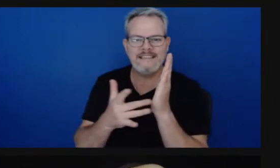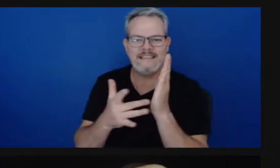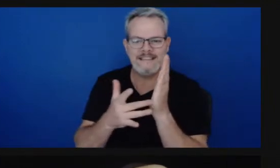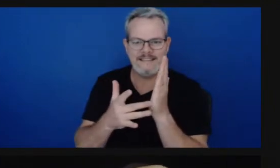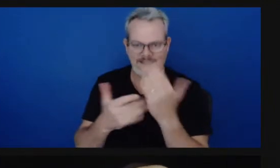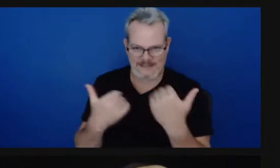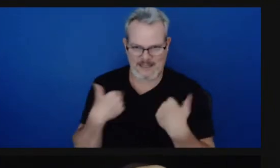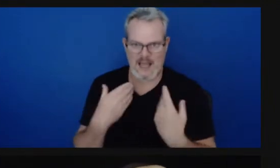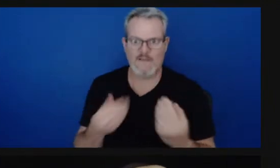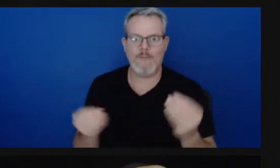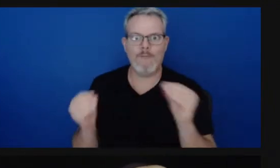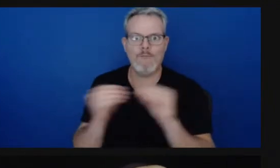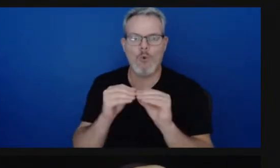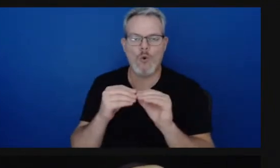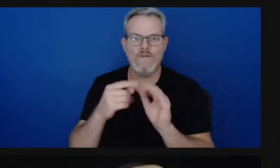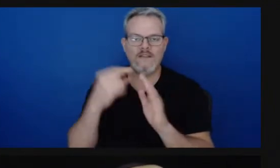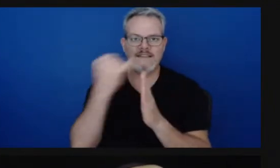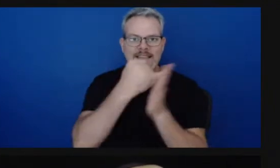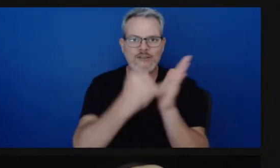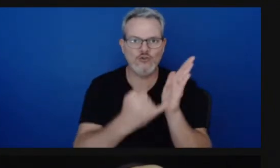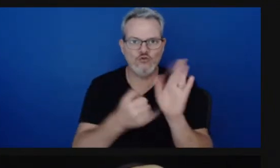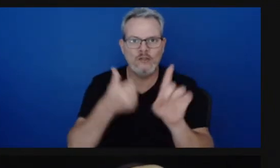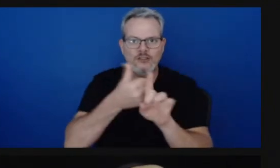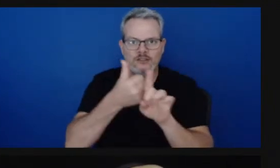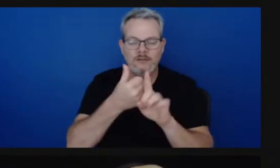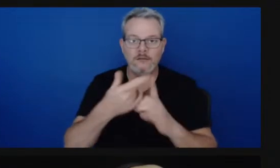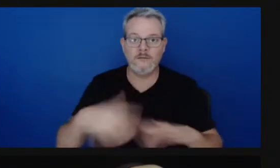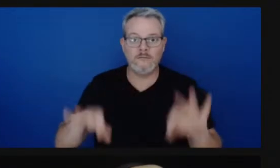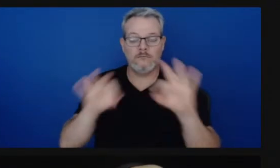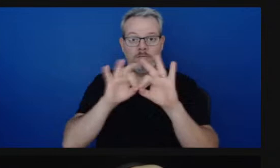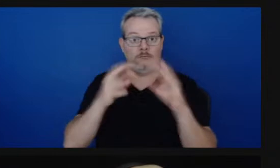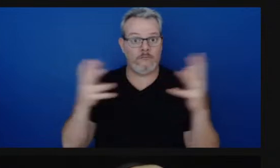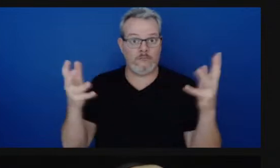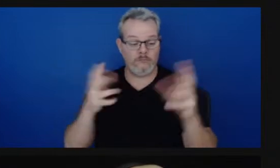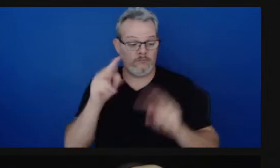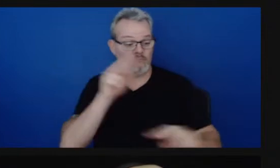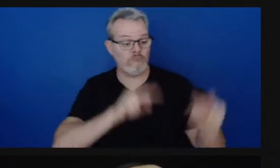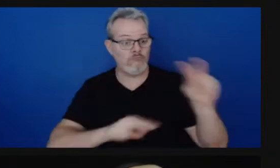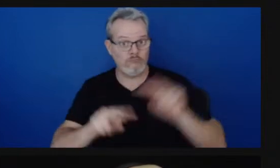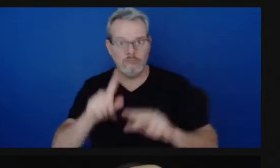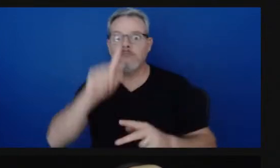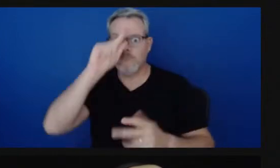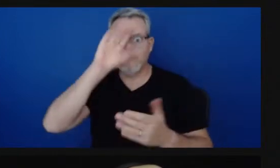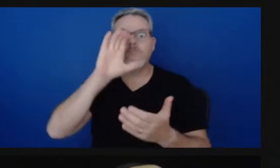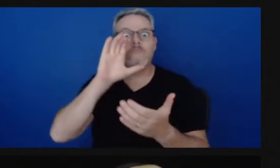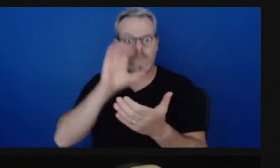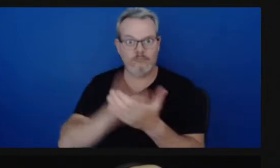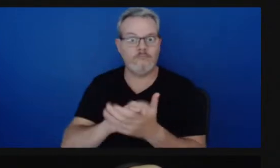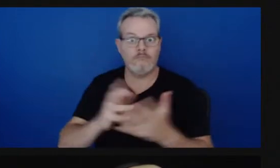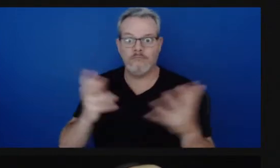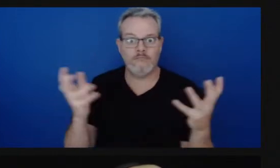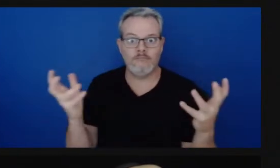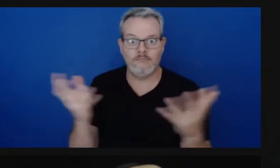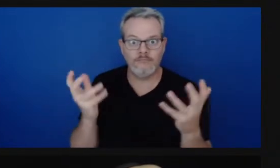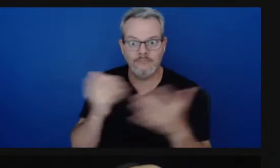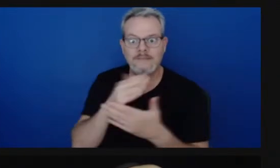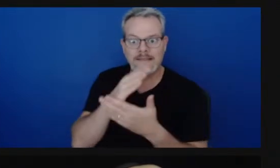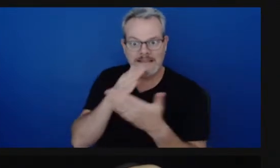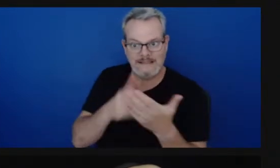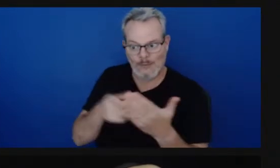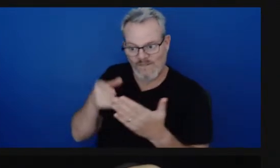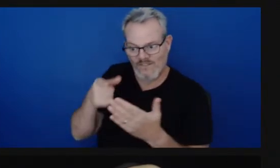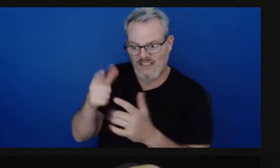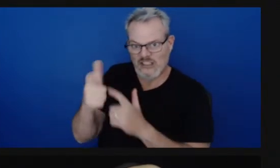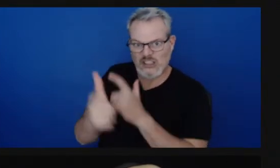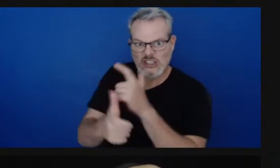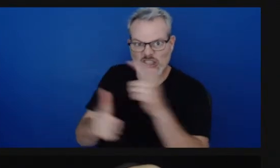of these illustrations here. But the bottom line is that, yes, they do believe that some of this Mars-sized planet named